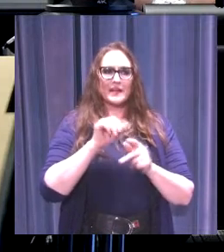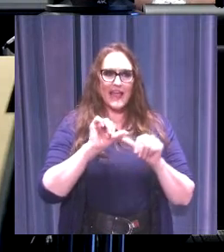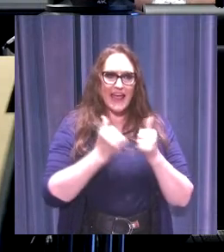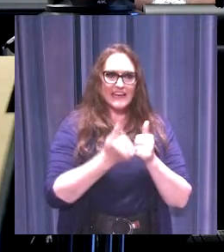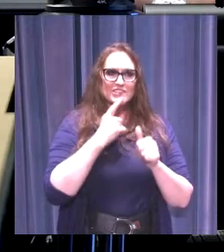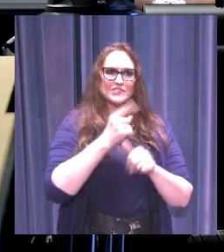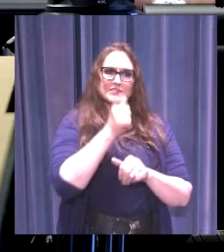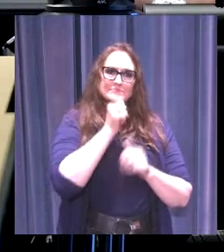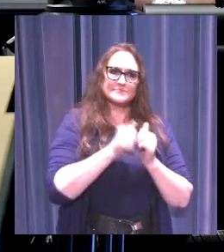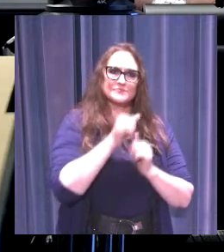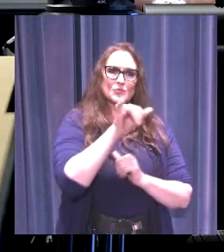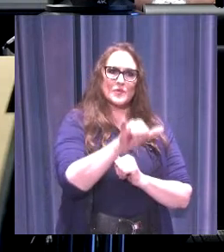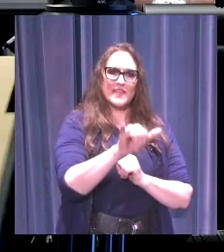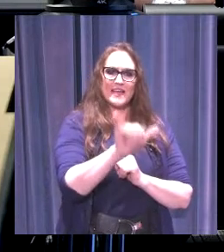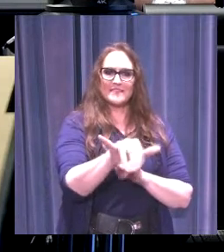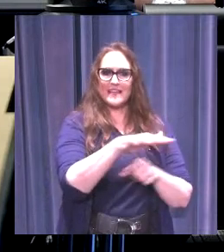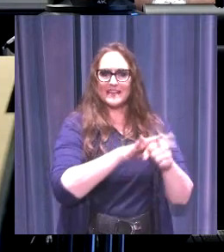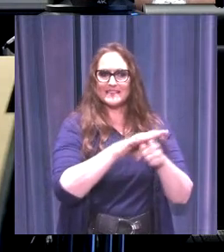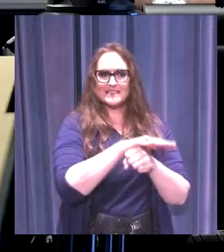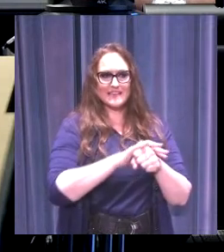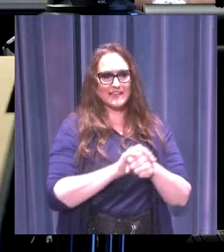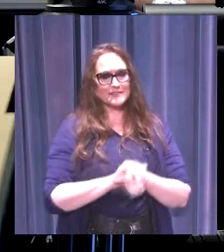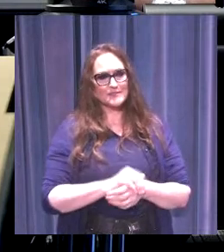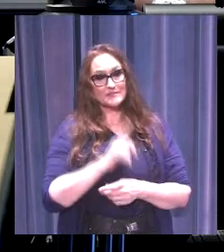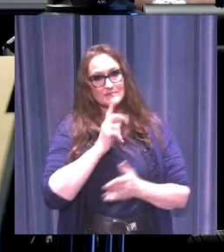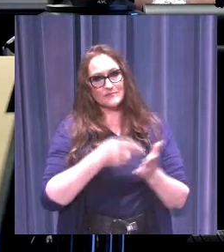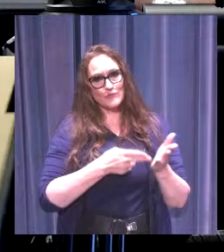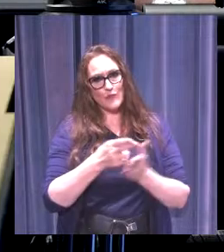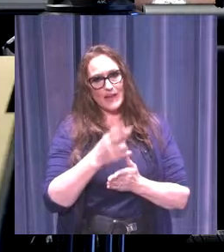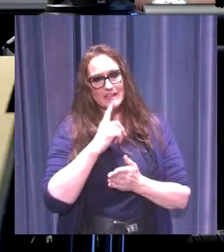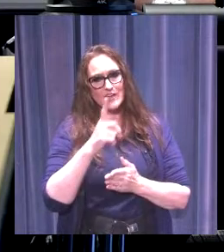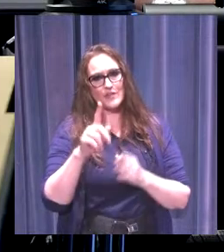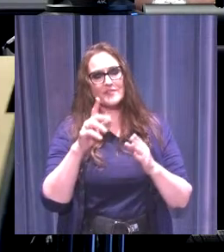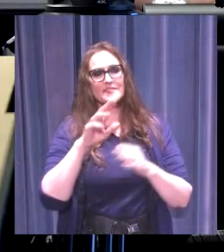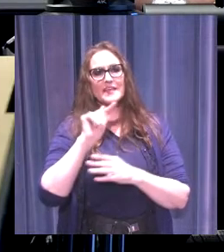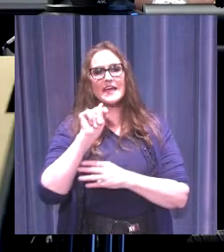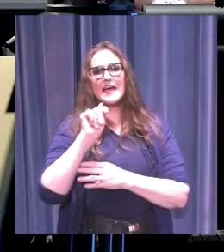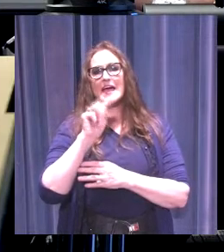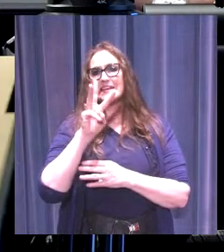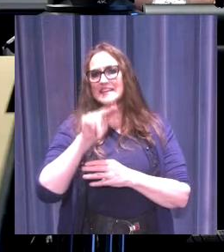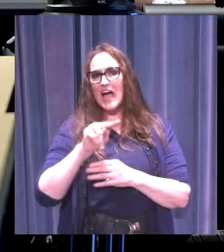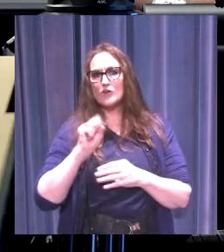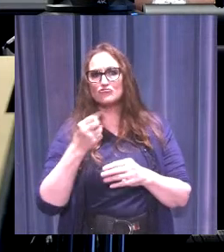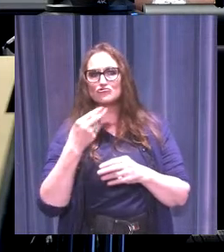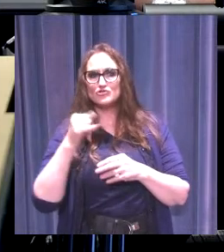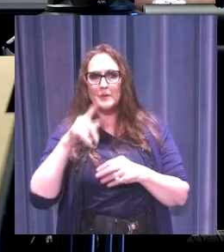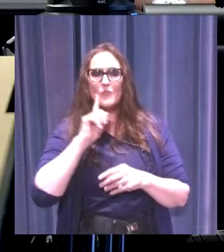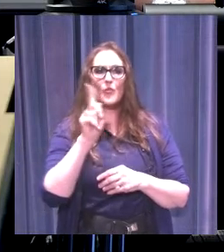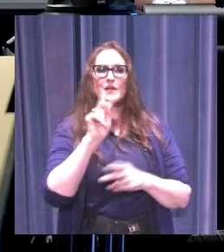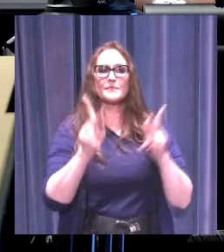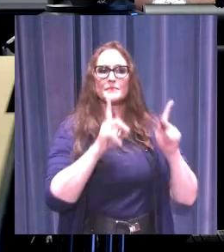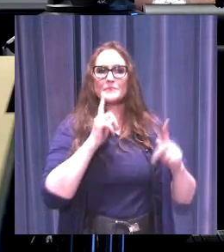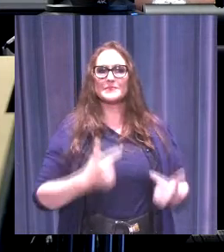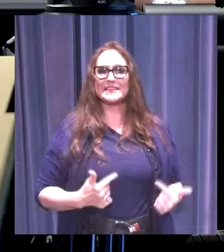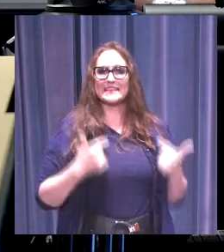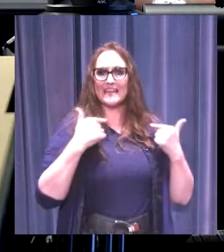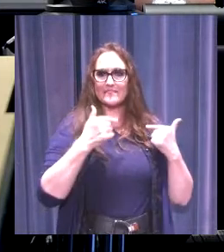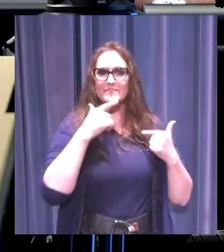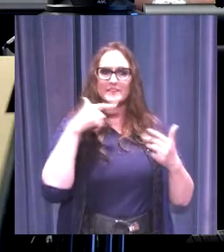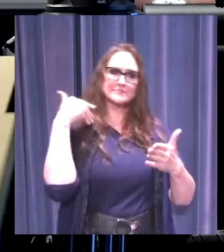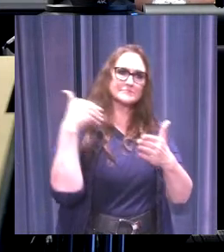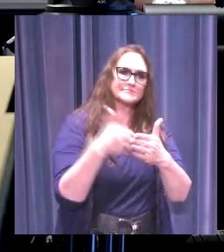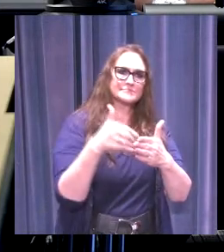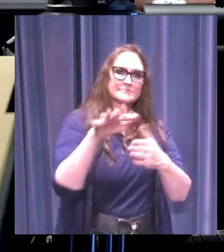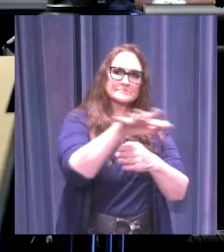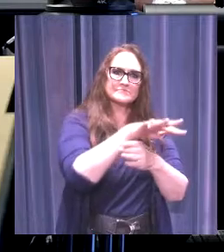with that site expansion, frankly, are the township, where the residents live, that are in close